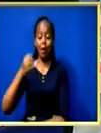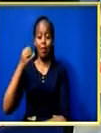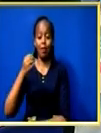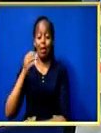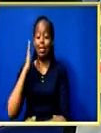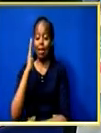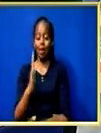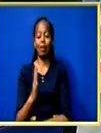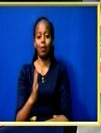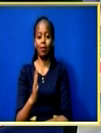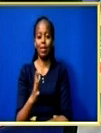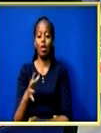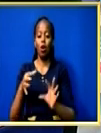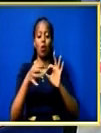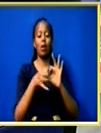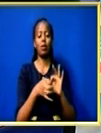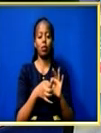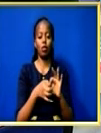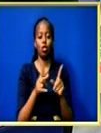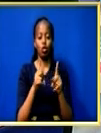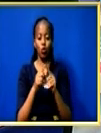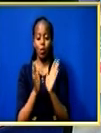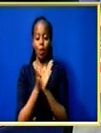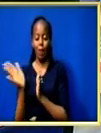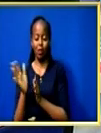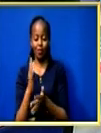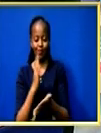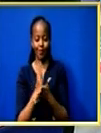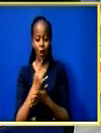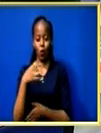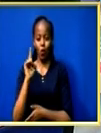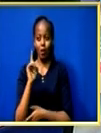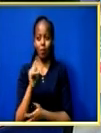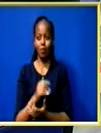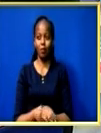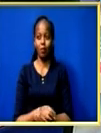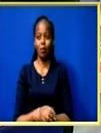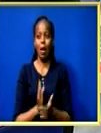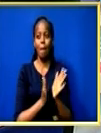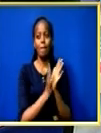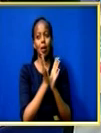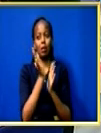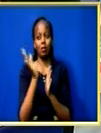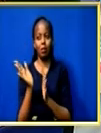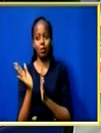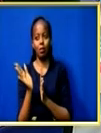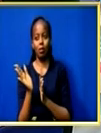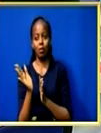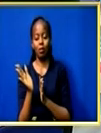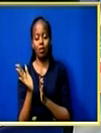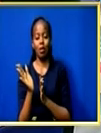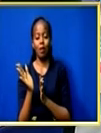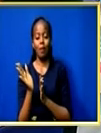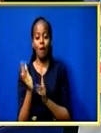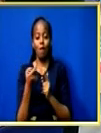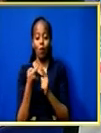is directly attached to the branches. Sure. Yeah. The branches emerge from the stem. From the